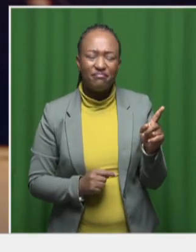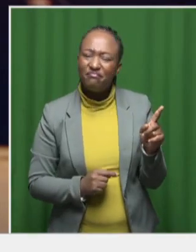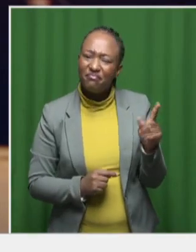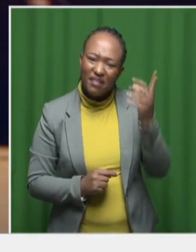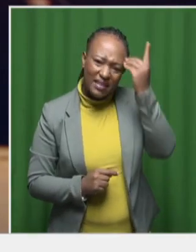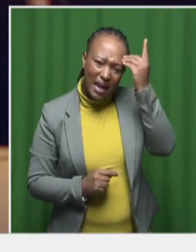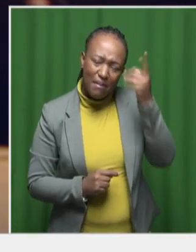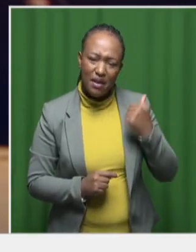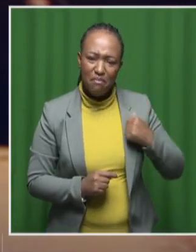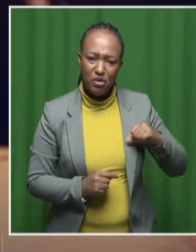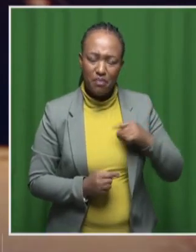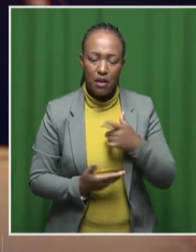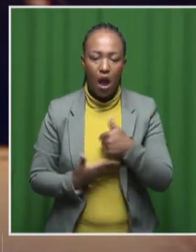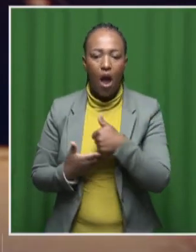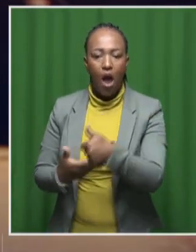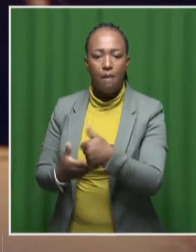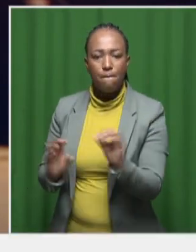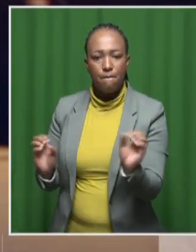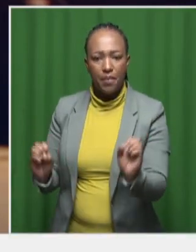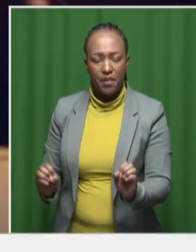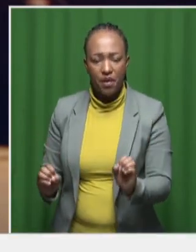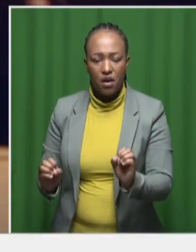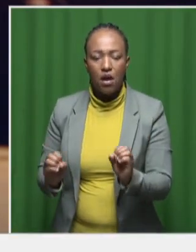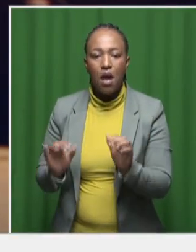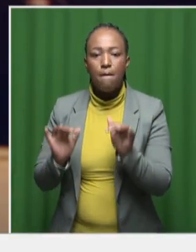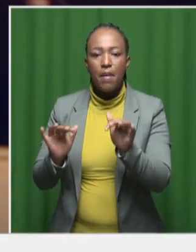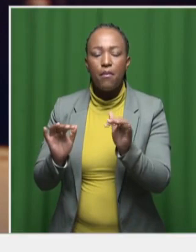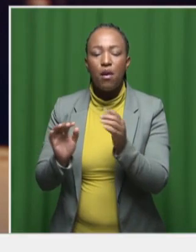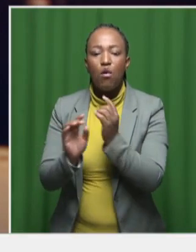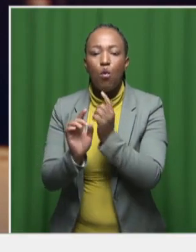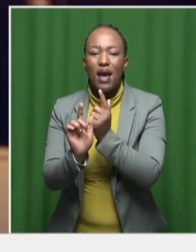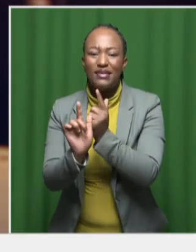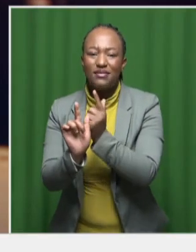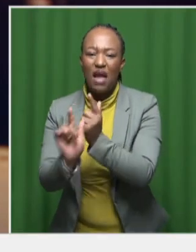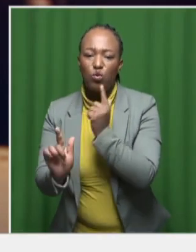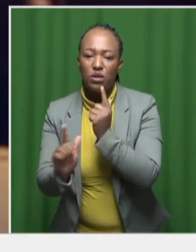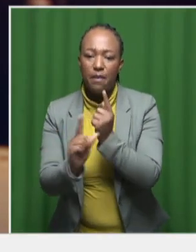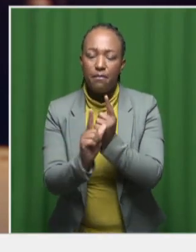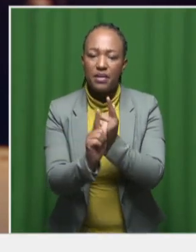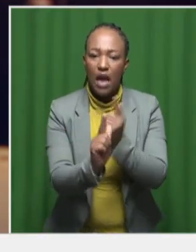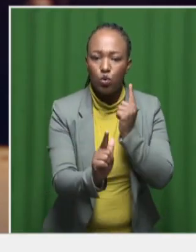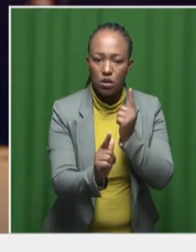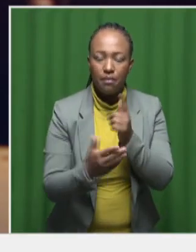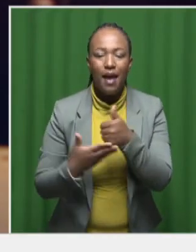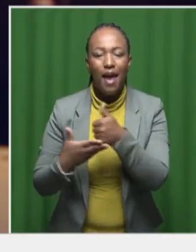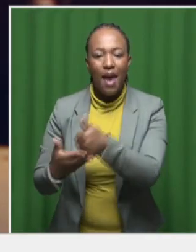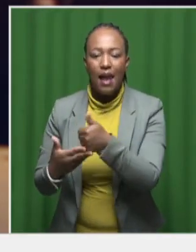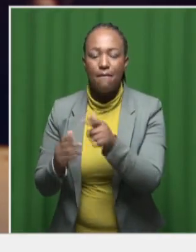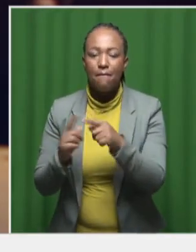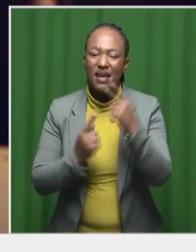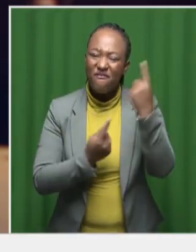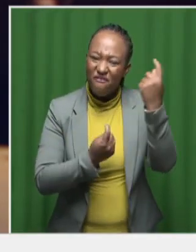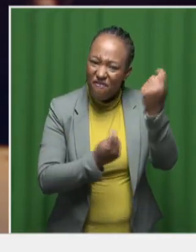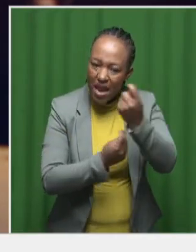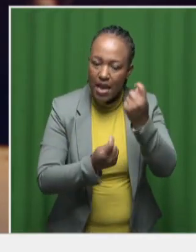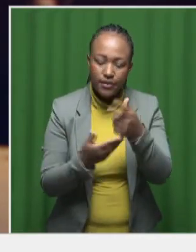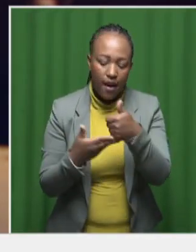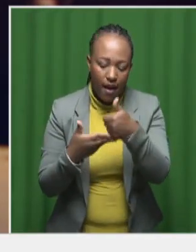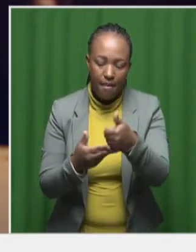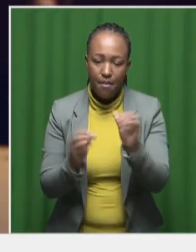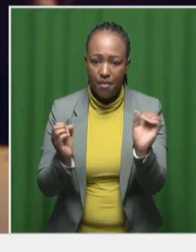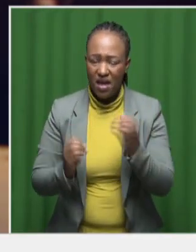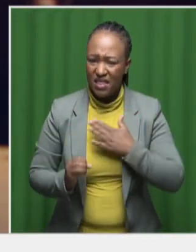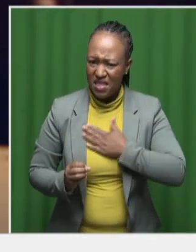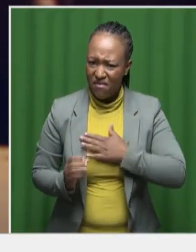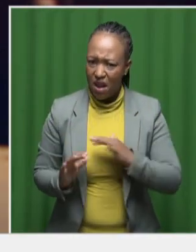municipality. And you're saying only people living in the townships had been helped. So perhaps you can give us a sense of what the villages are feeling and perhaps